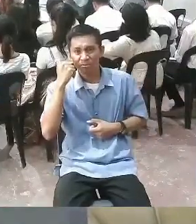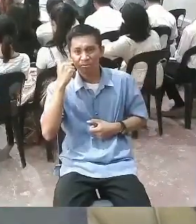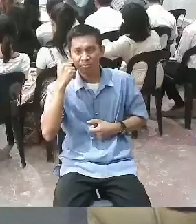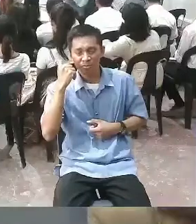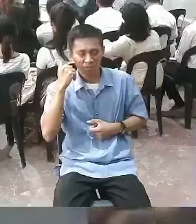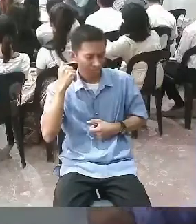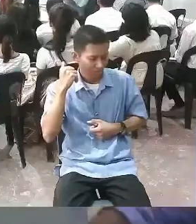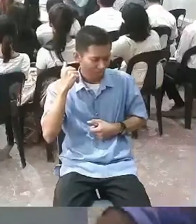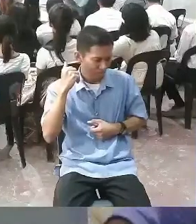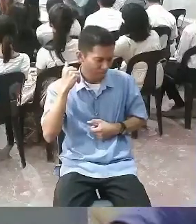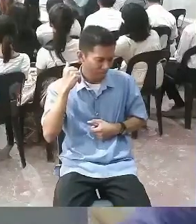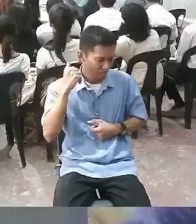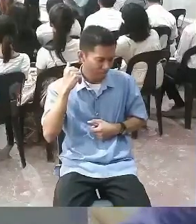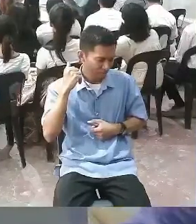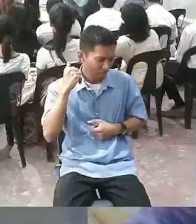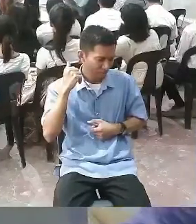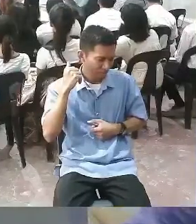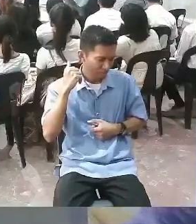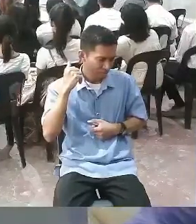performance